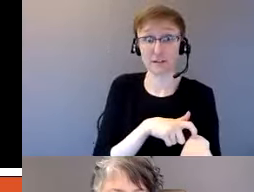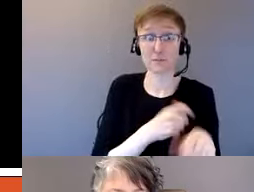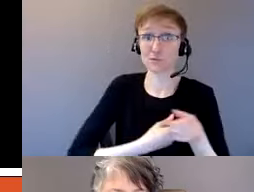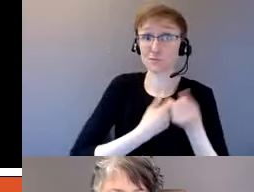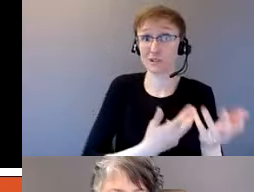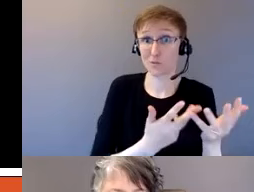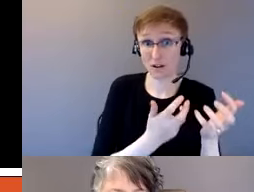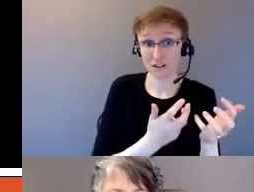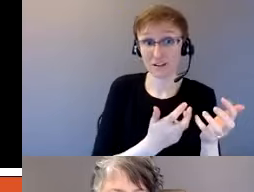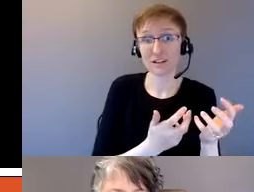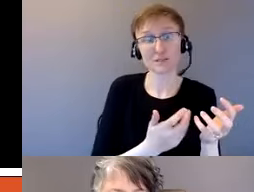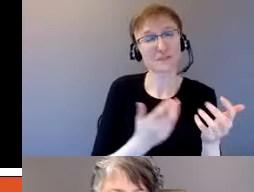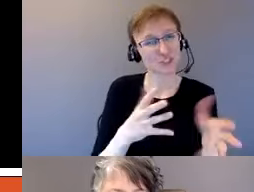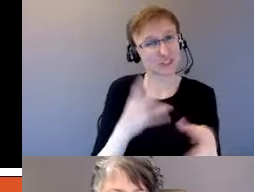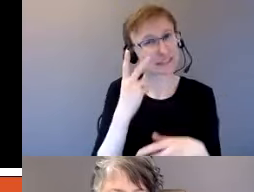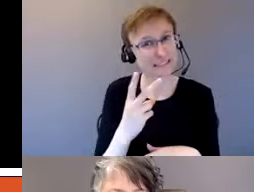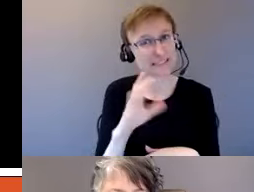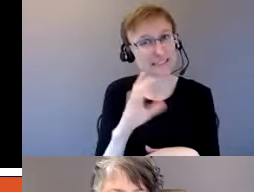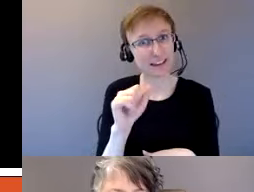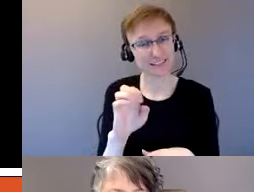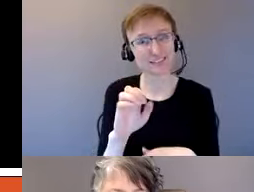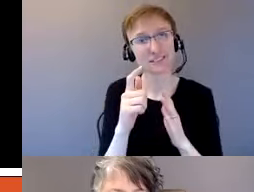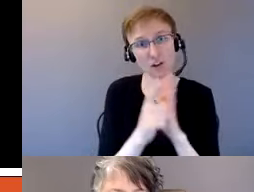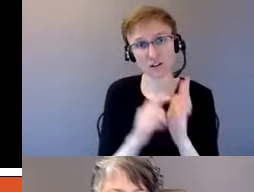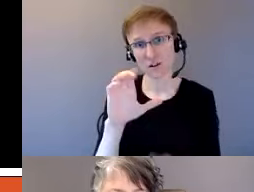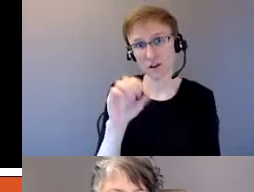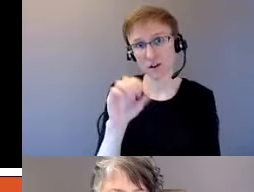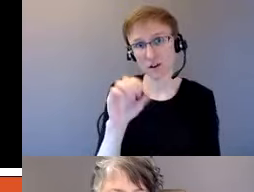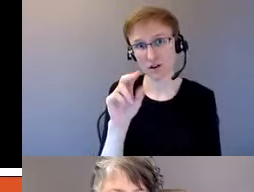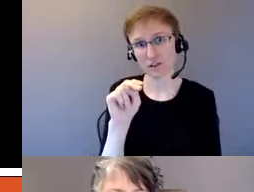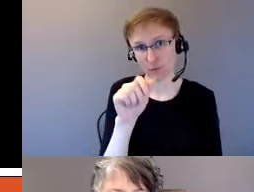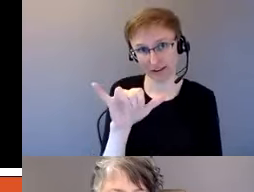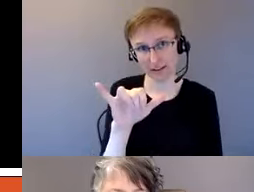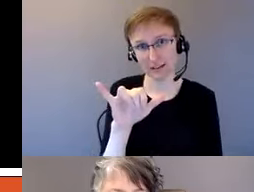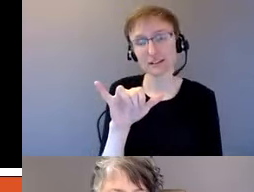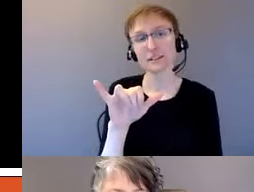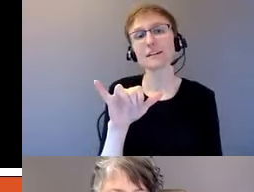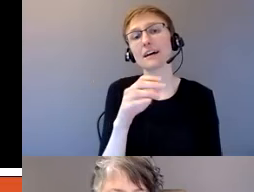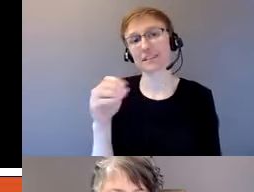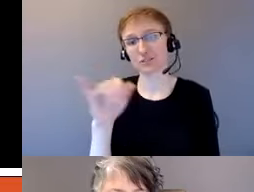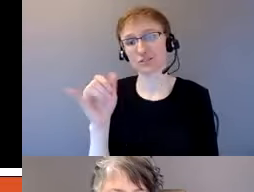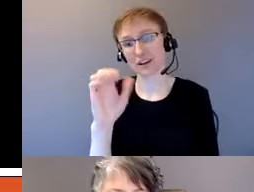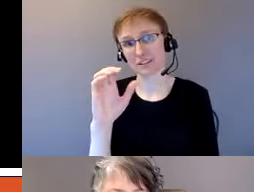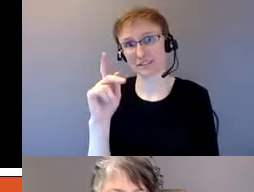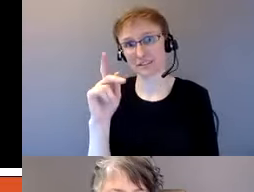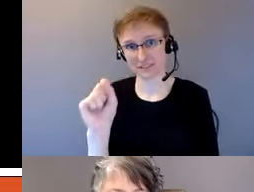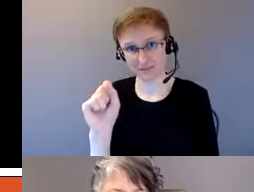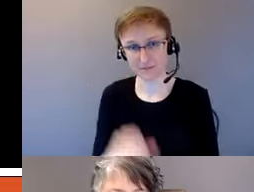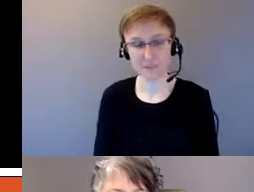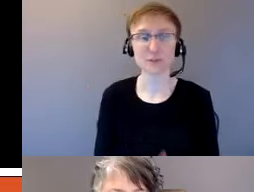So wish must be clear, precise, and made in contemplation of any actual changes in